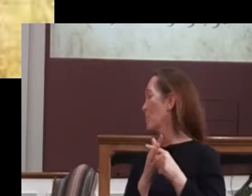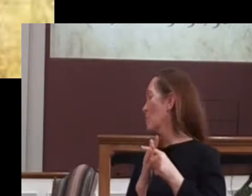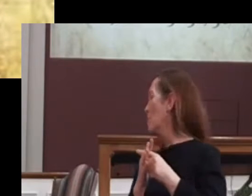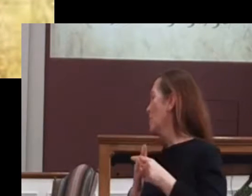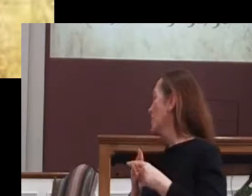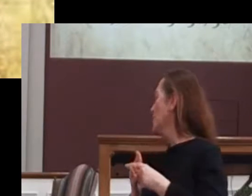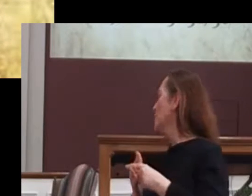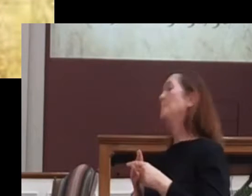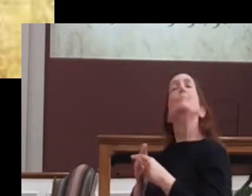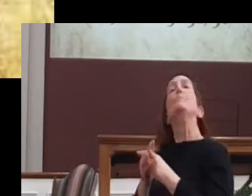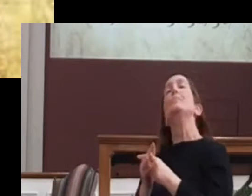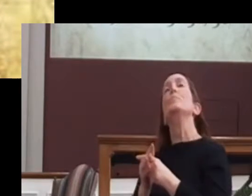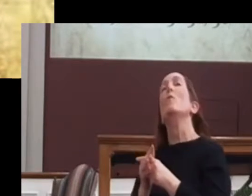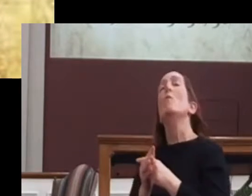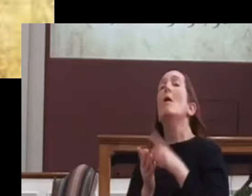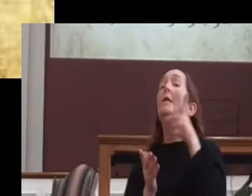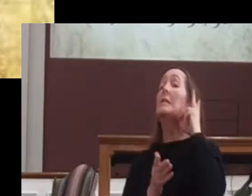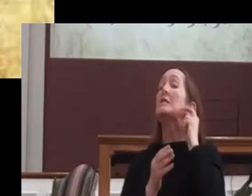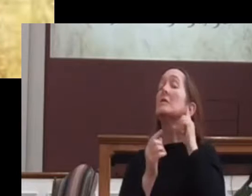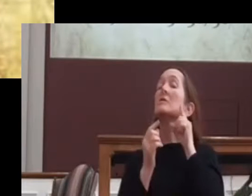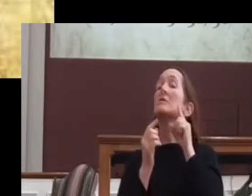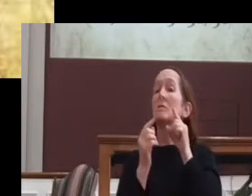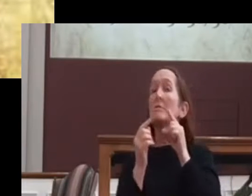Verse 31 is where we're going to start.